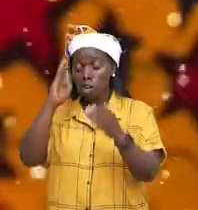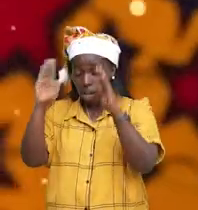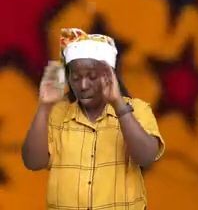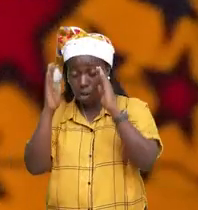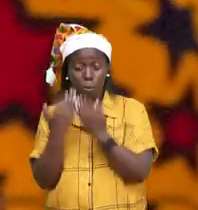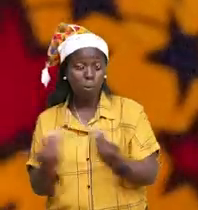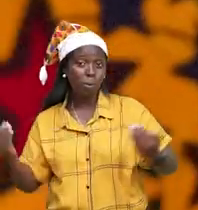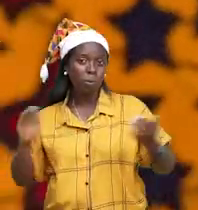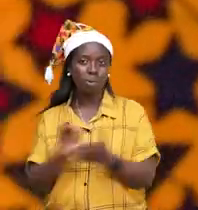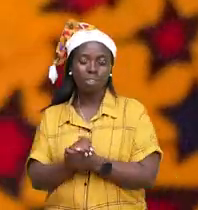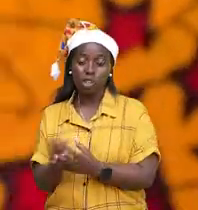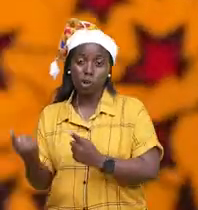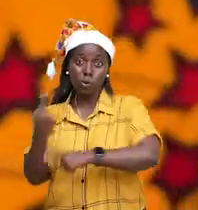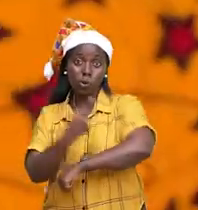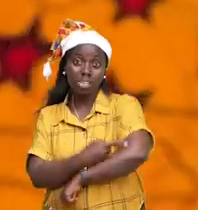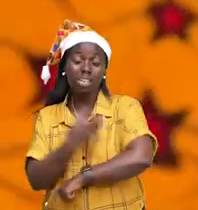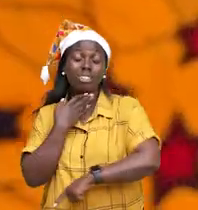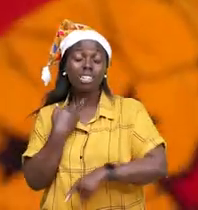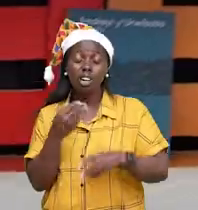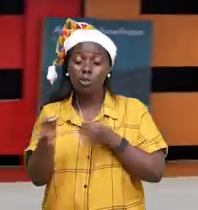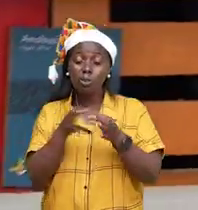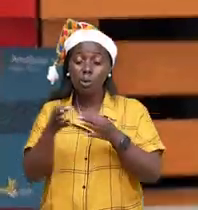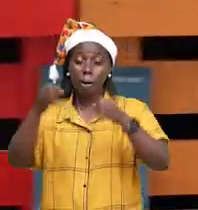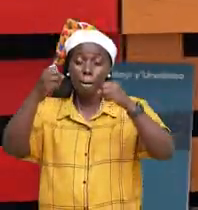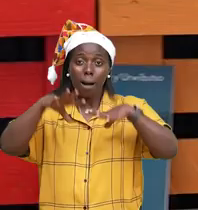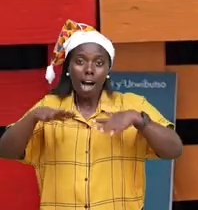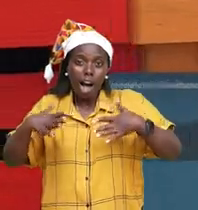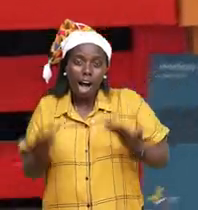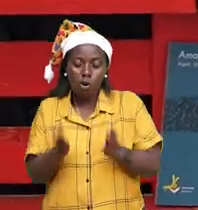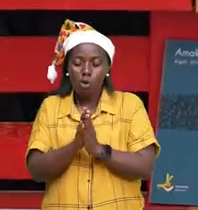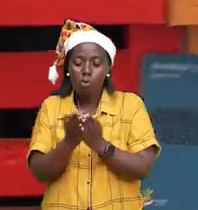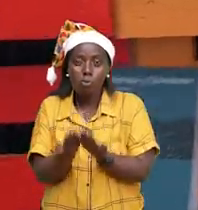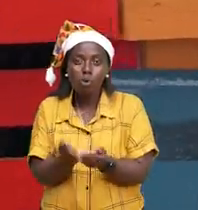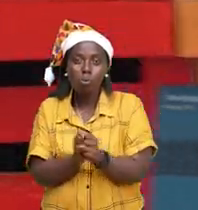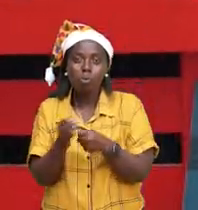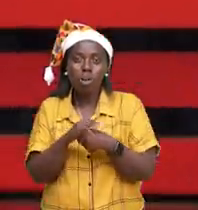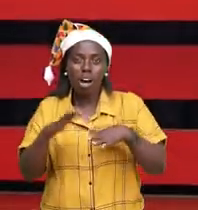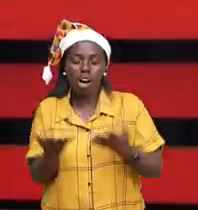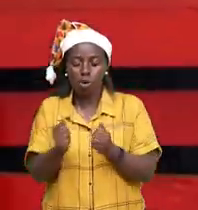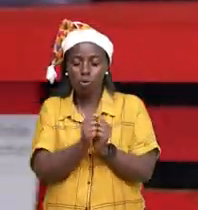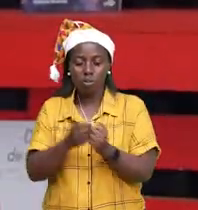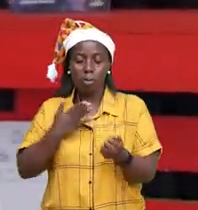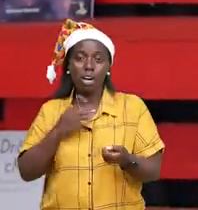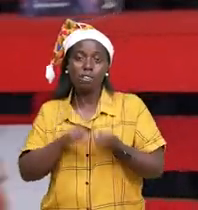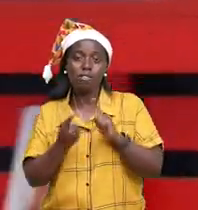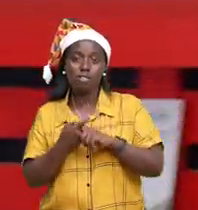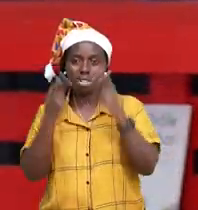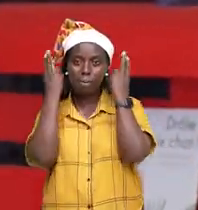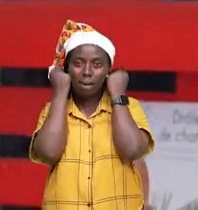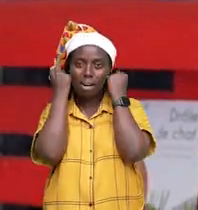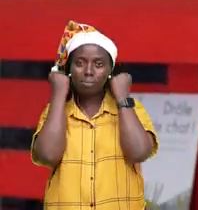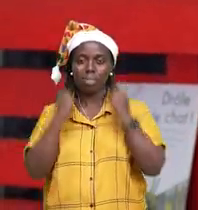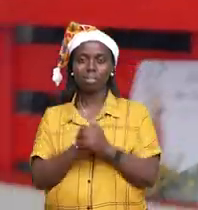Hello, little ones. Today I'm going to explain to you how a book is made with my friend Bakame.